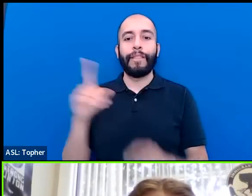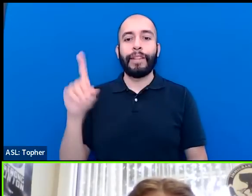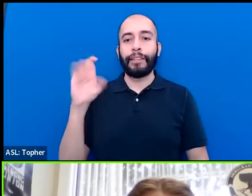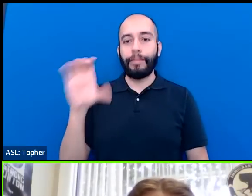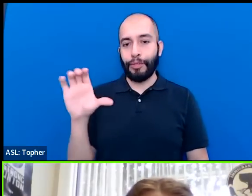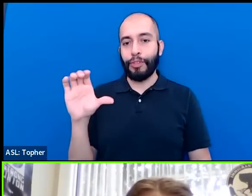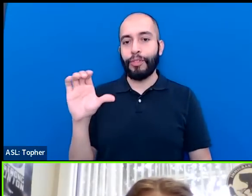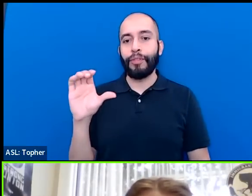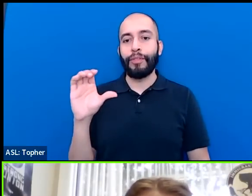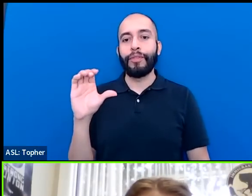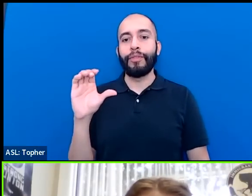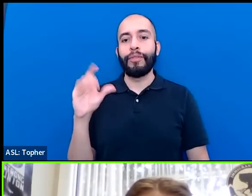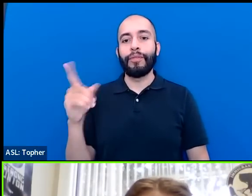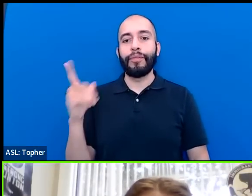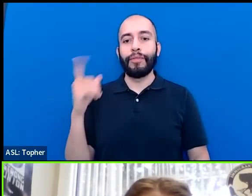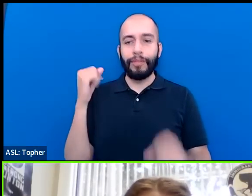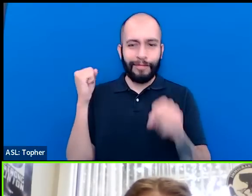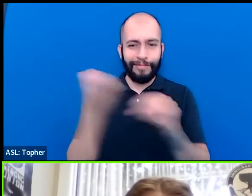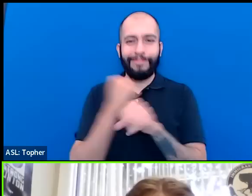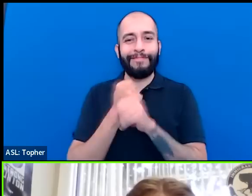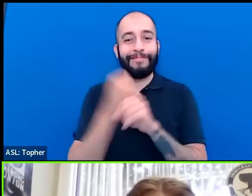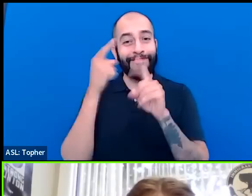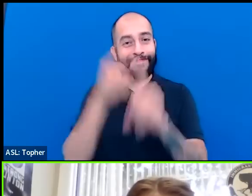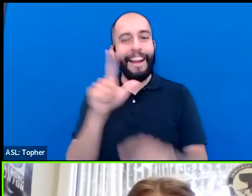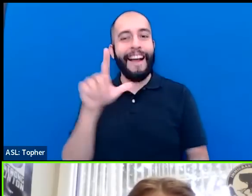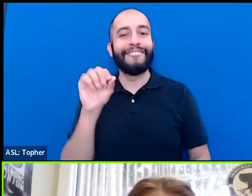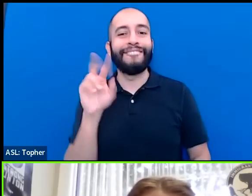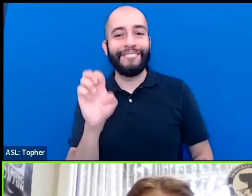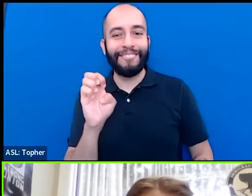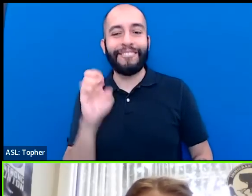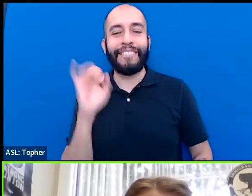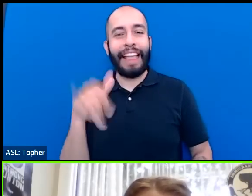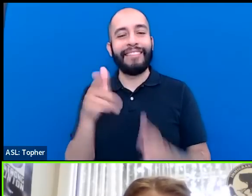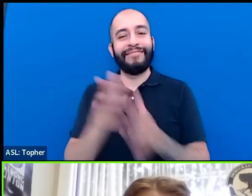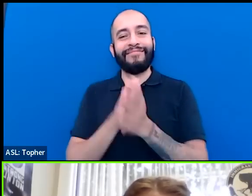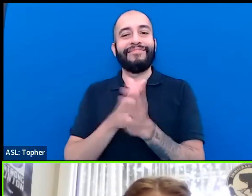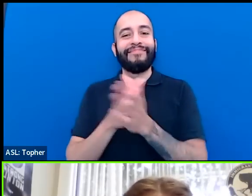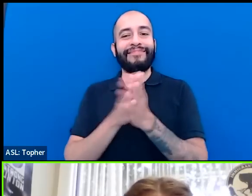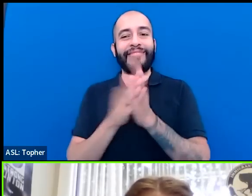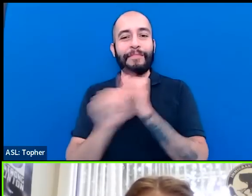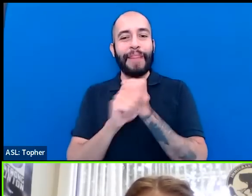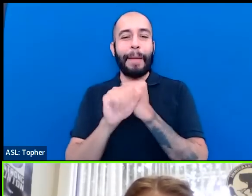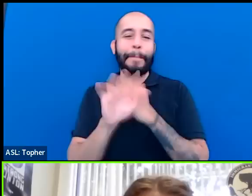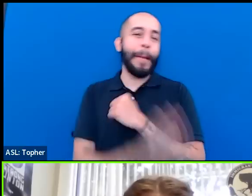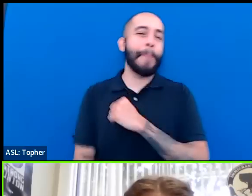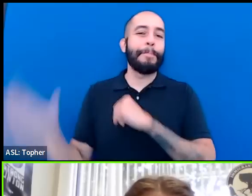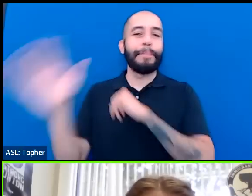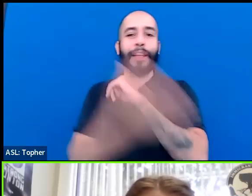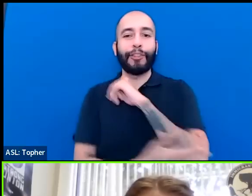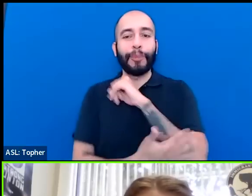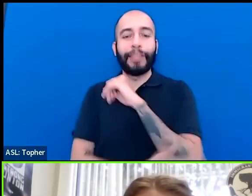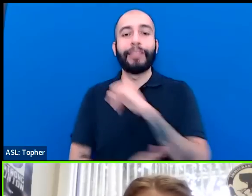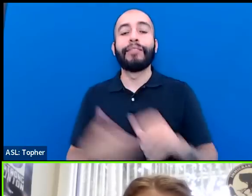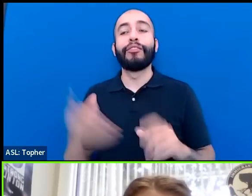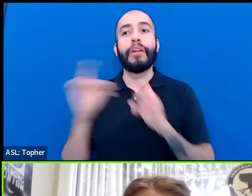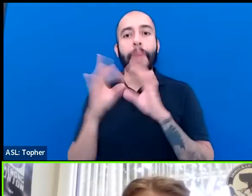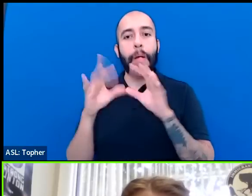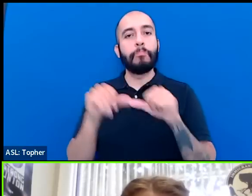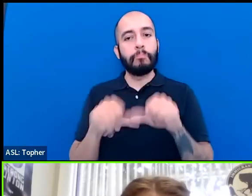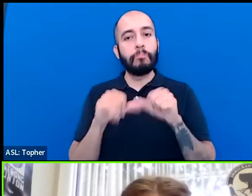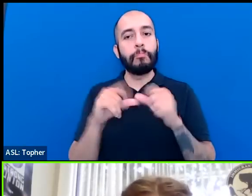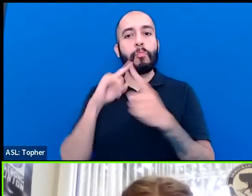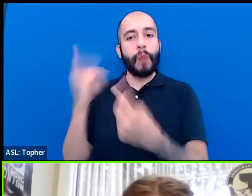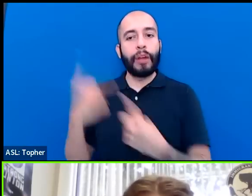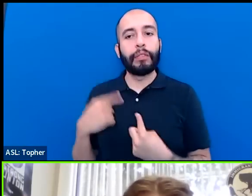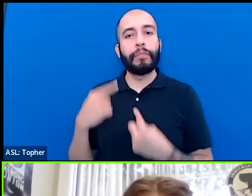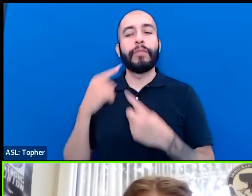even as Starbucks has continued, you know, to respond with fear and threats and, you